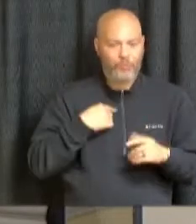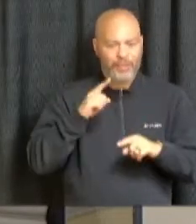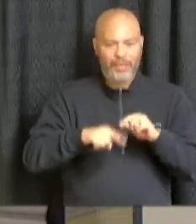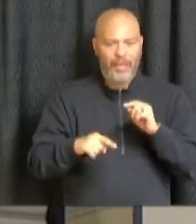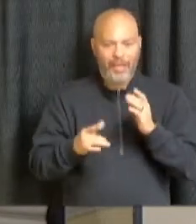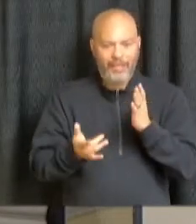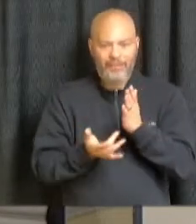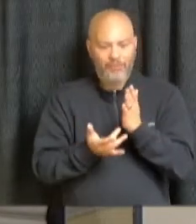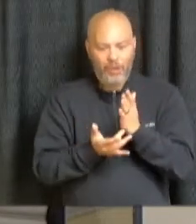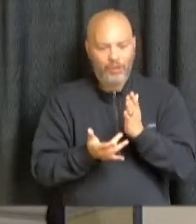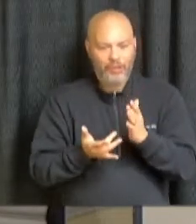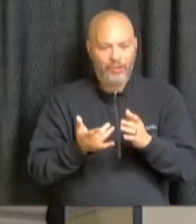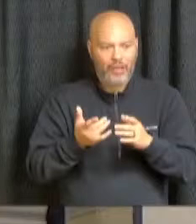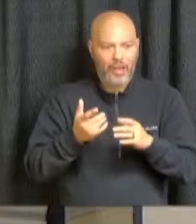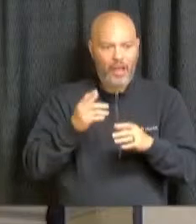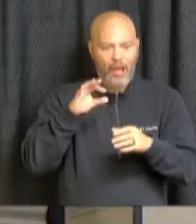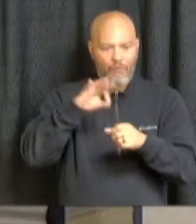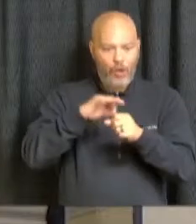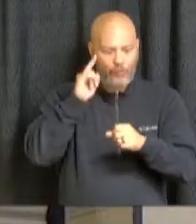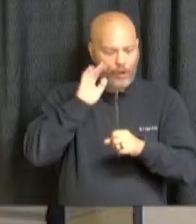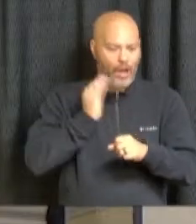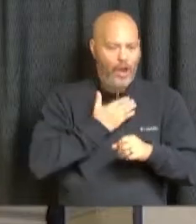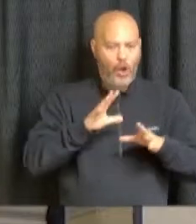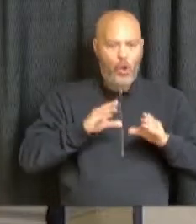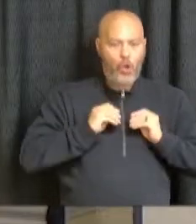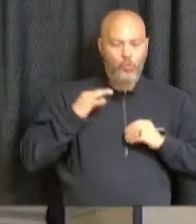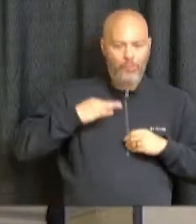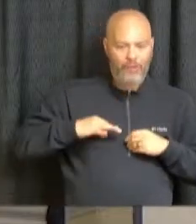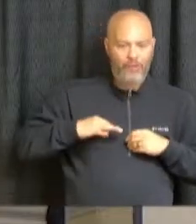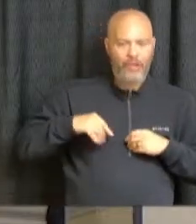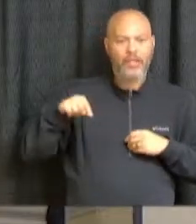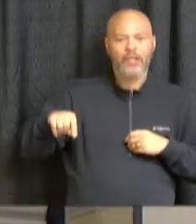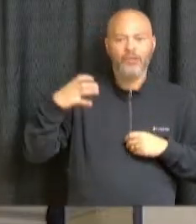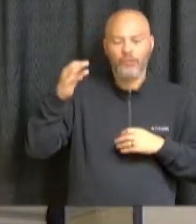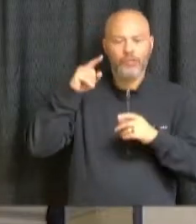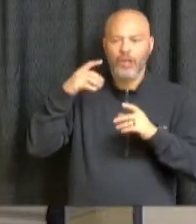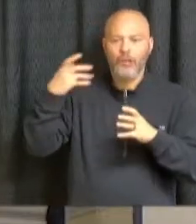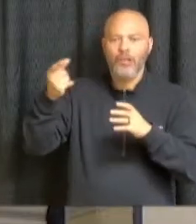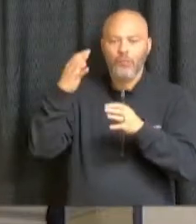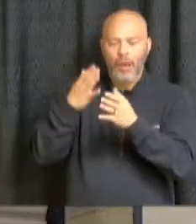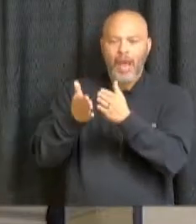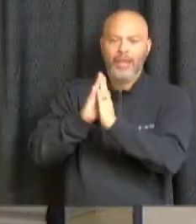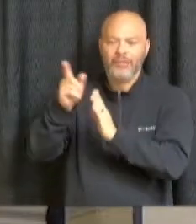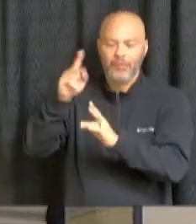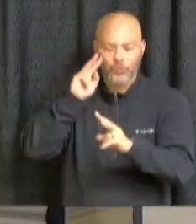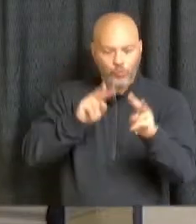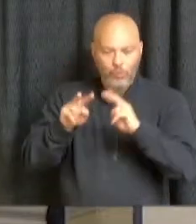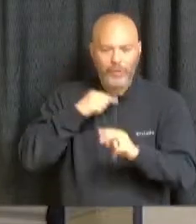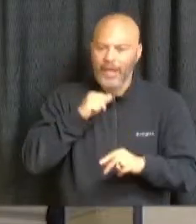vote on our own. We're not voting. This is telling them to relook at it. We're not